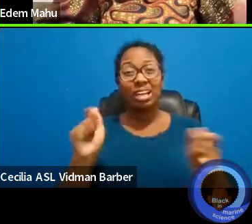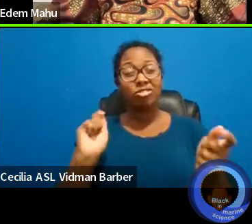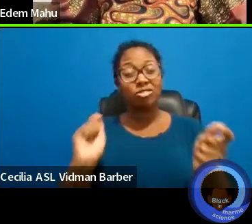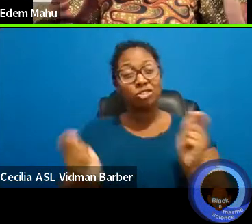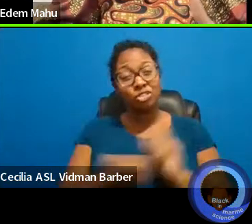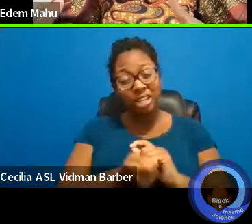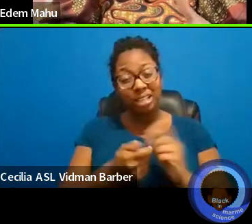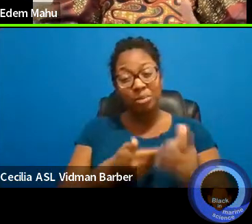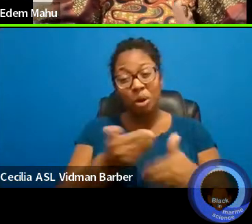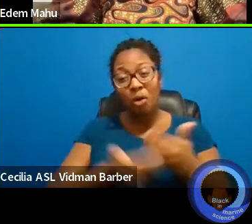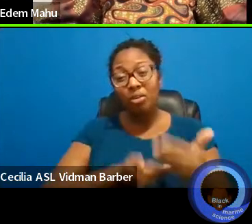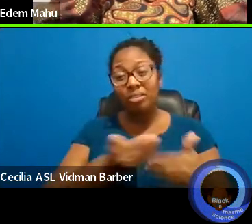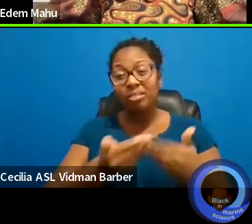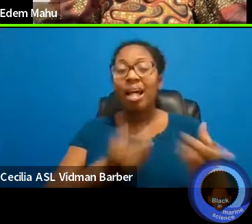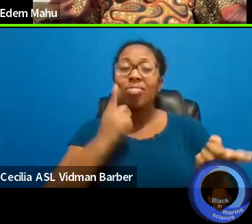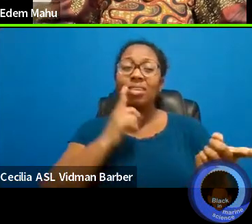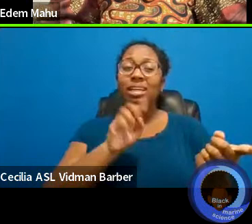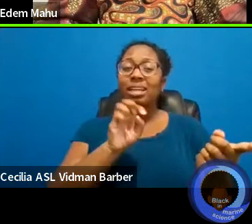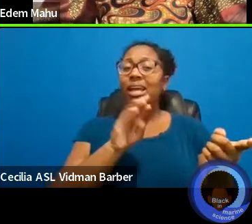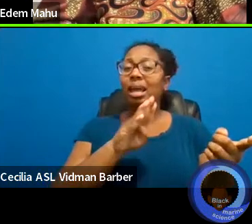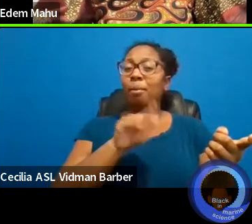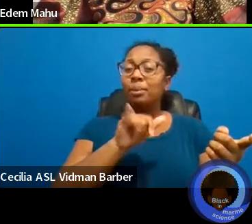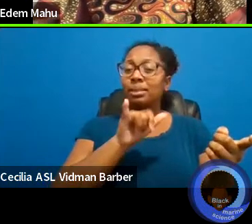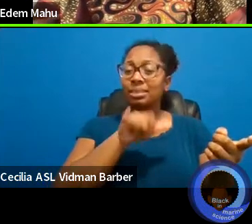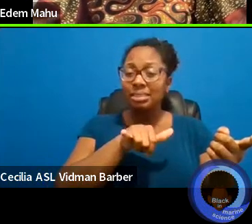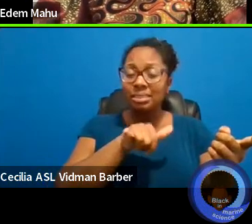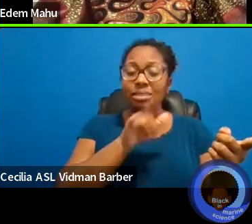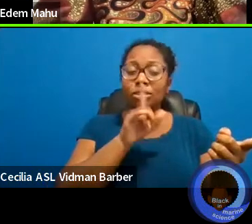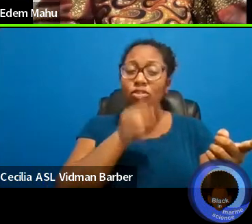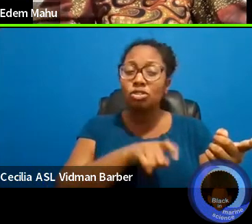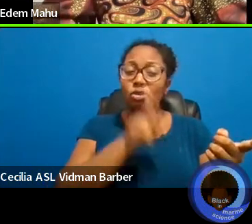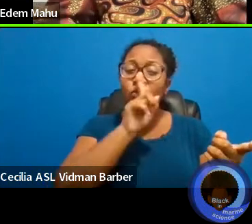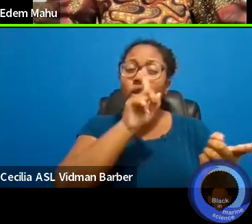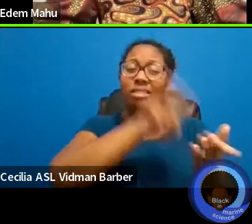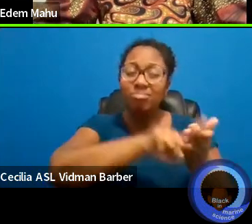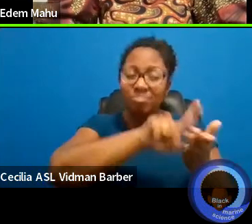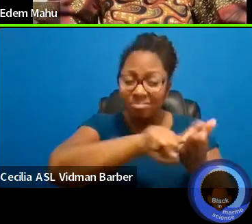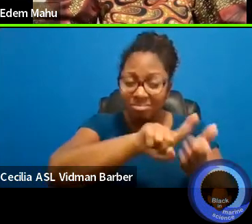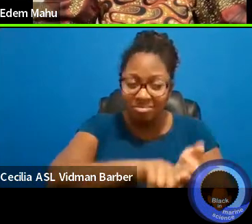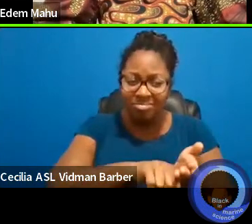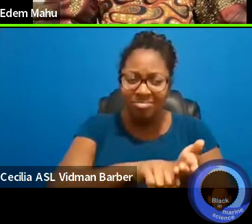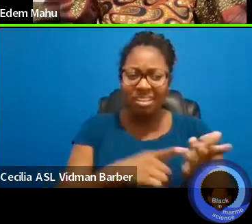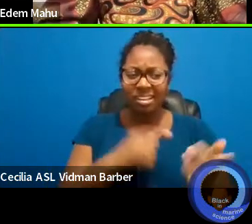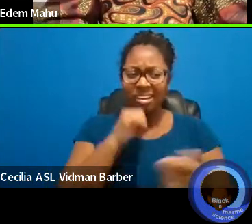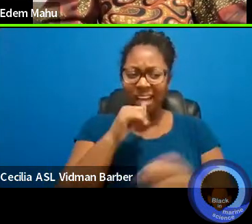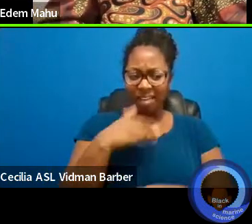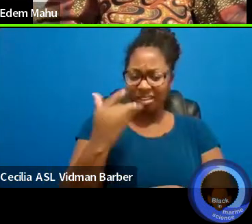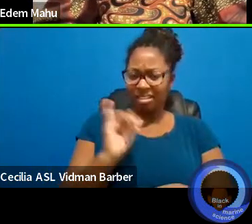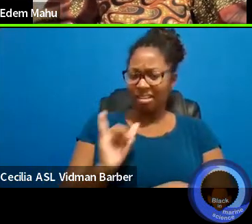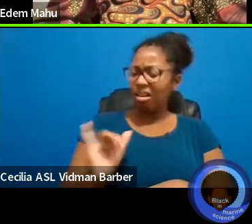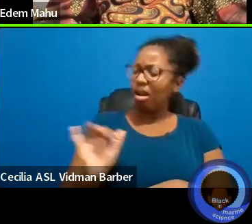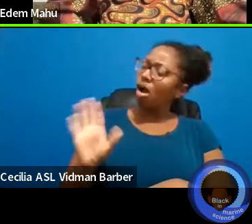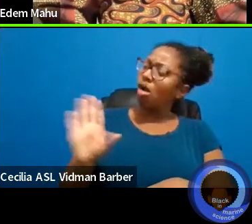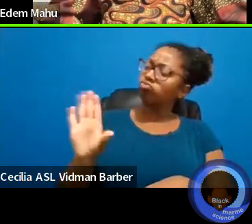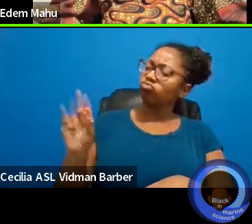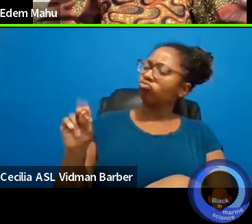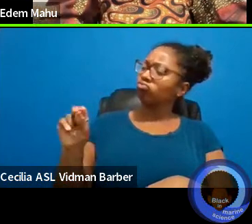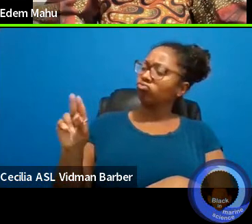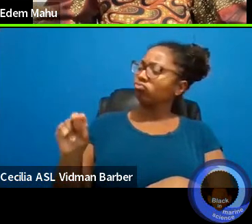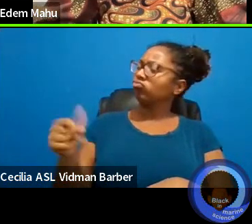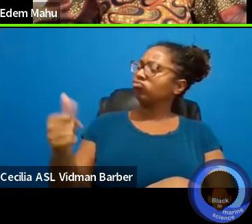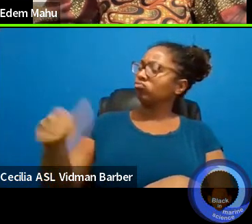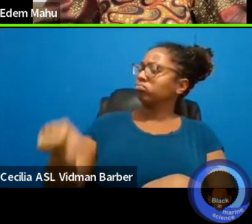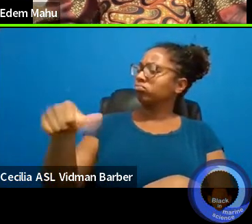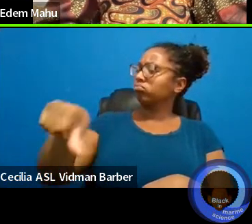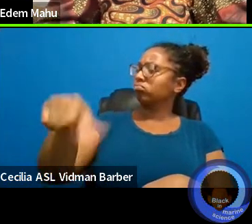the embassies should look into this issue. They shouldn't see it as, I was listening